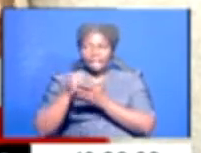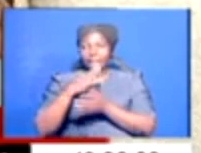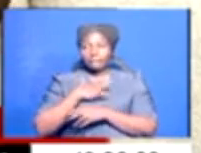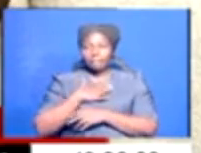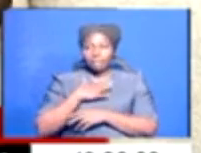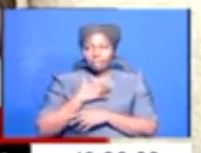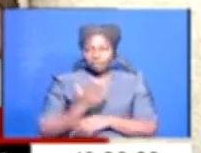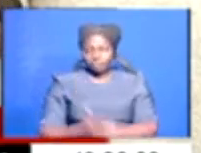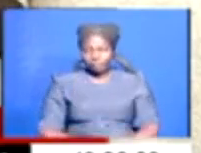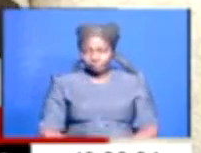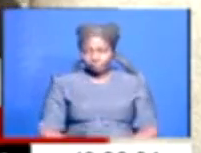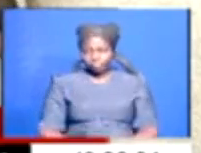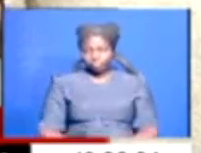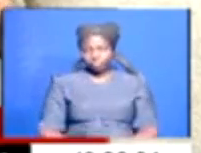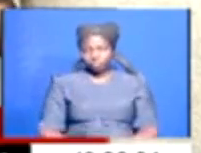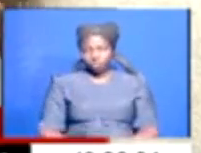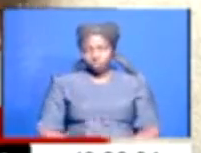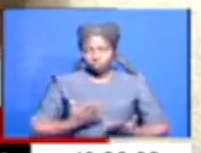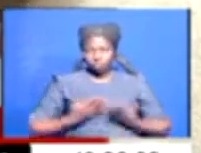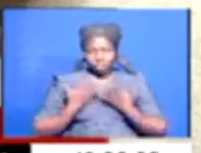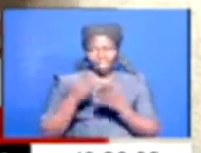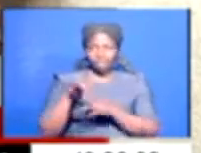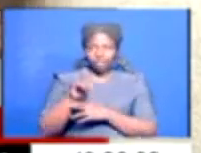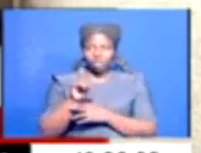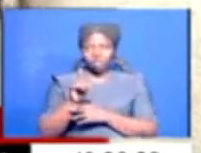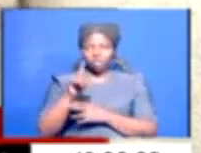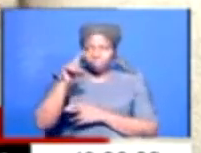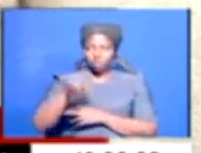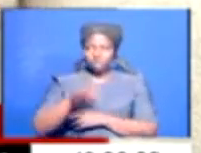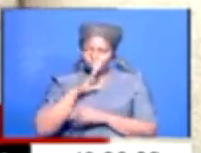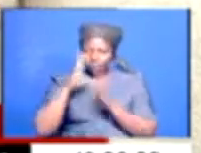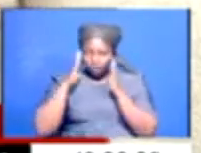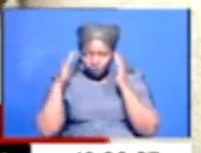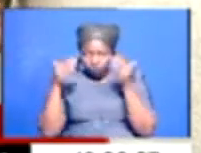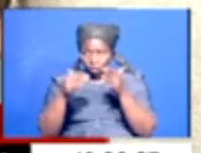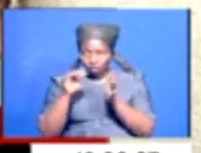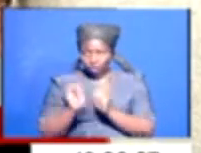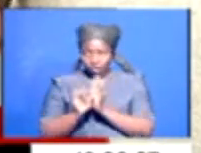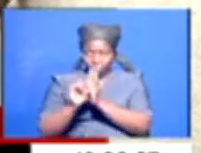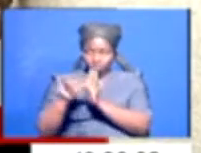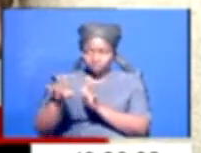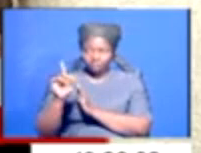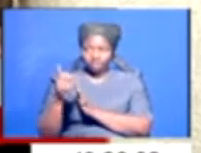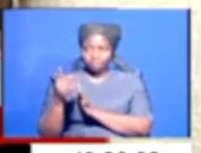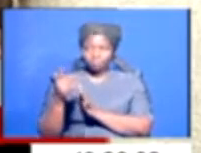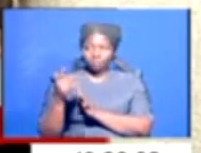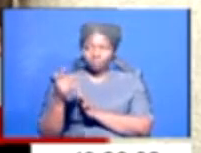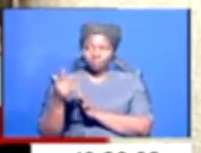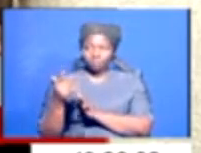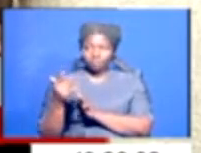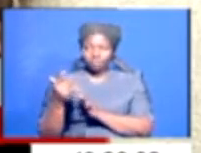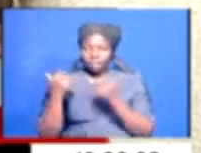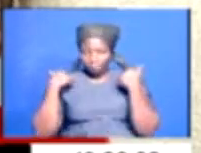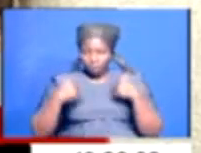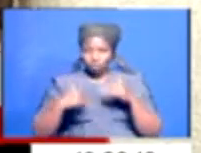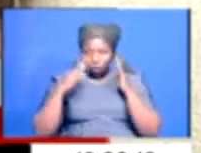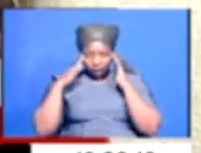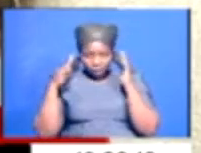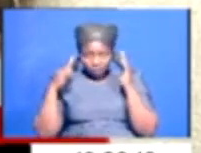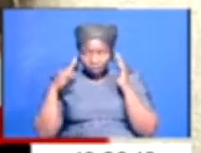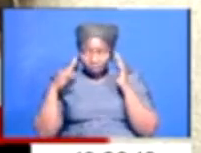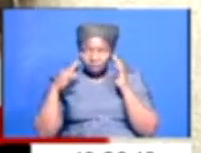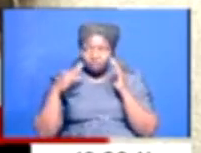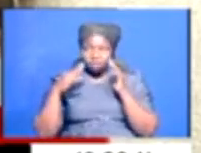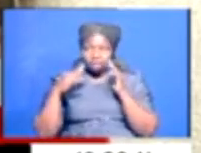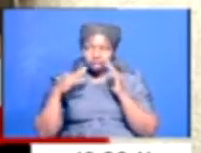yourself. Yeah, you be committed. So like for him, I'm committed to him. Uh-huh. So he don't have